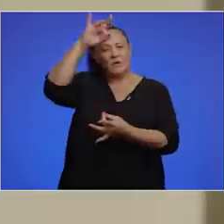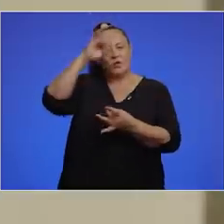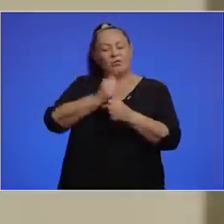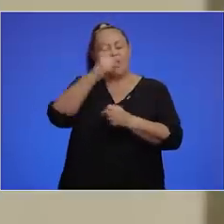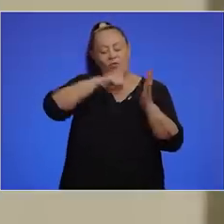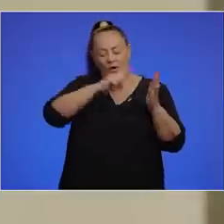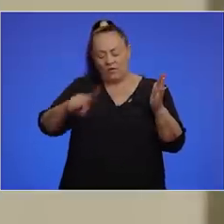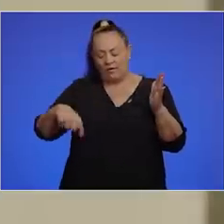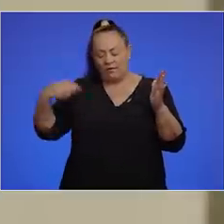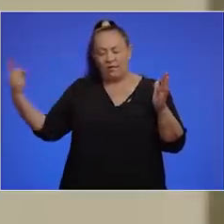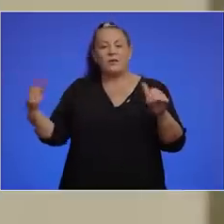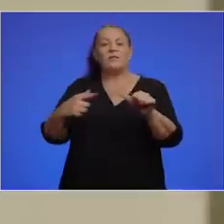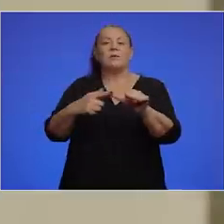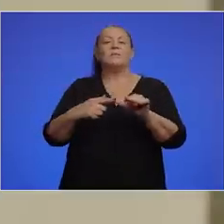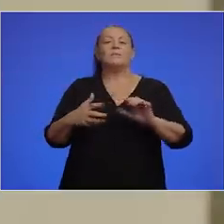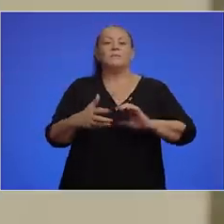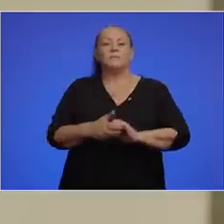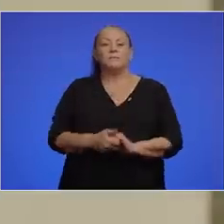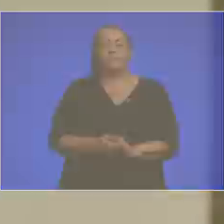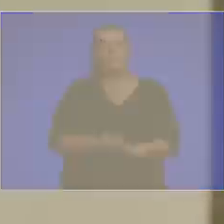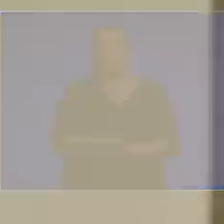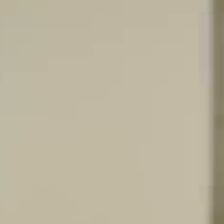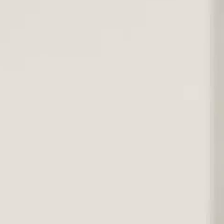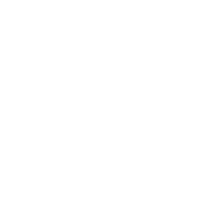God forever and ever. Amen.